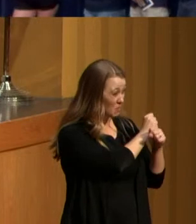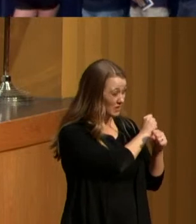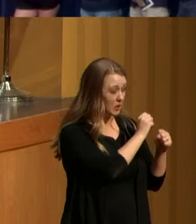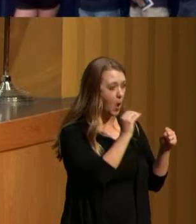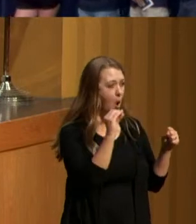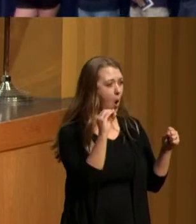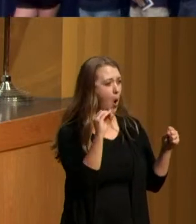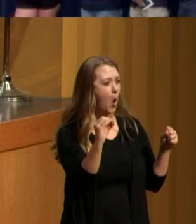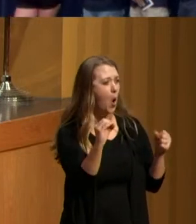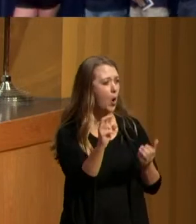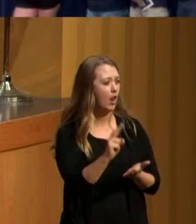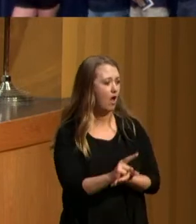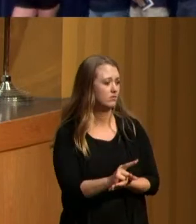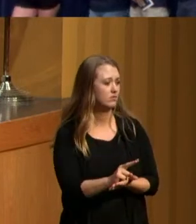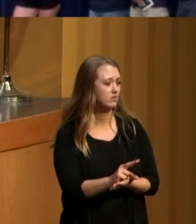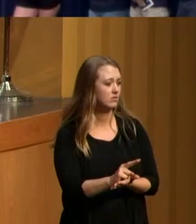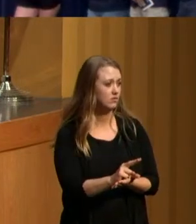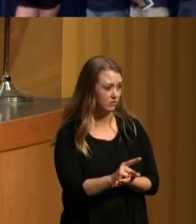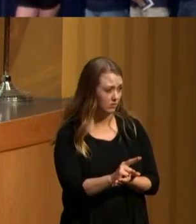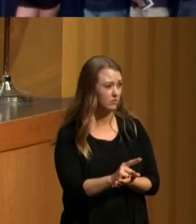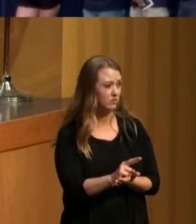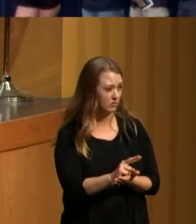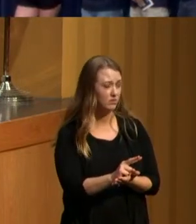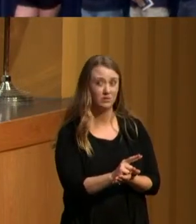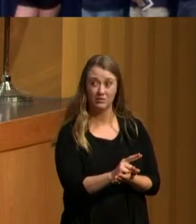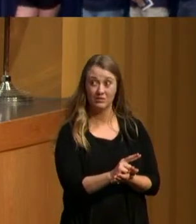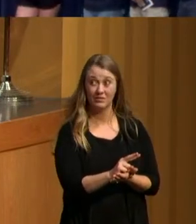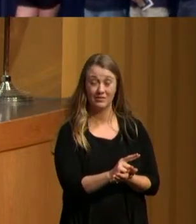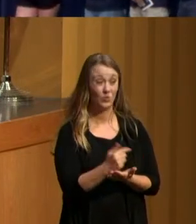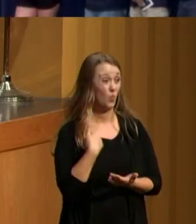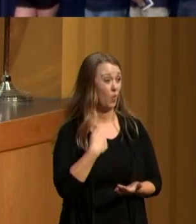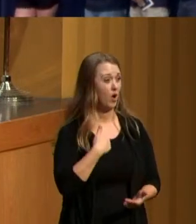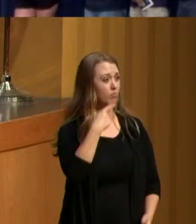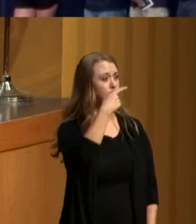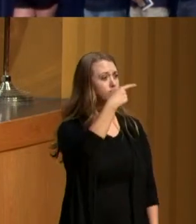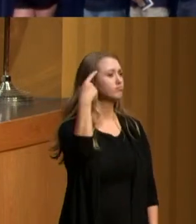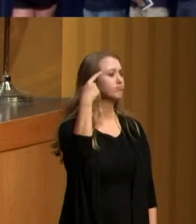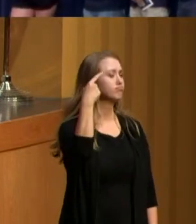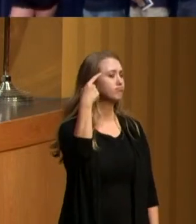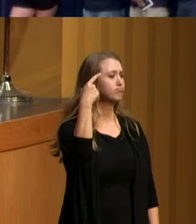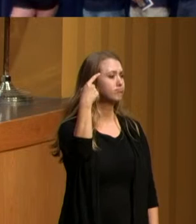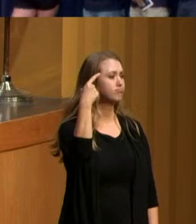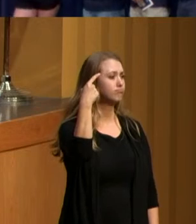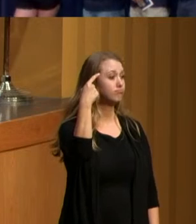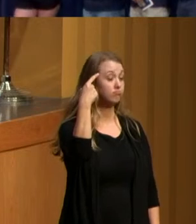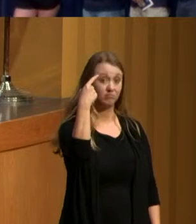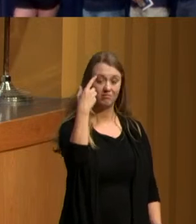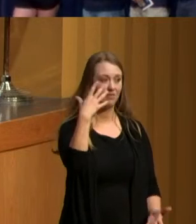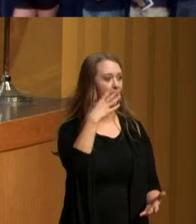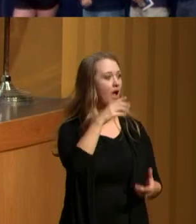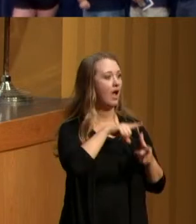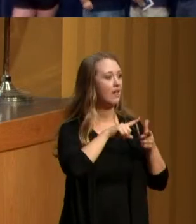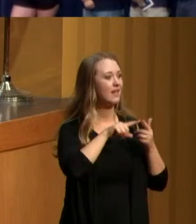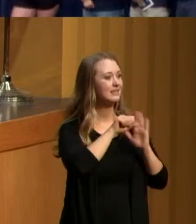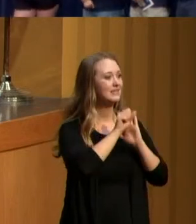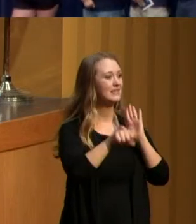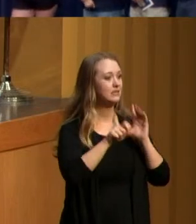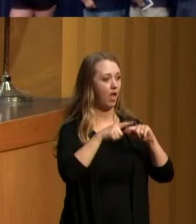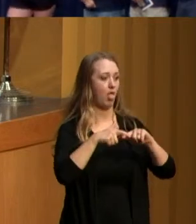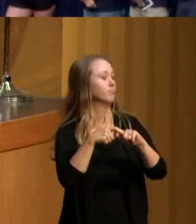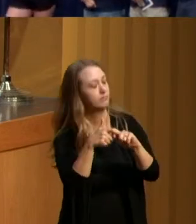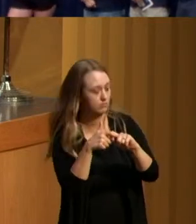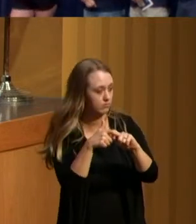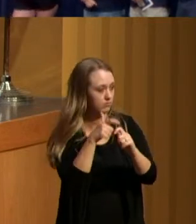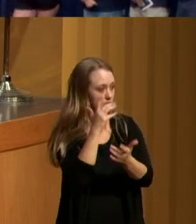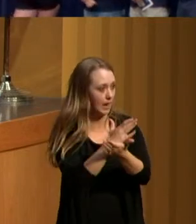undefeated going into the season, and we're ranked number 1. And the season just stops. I mean,